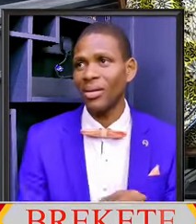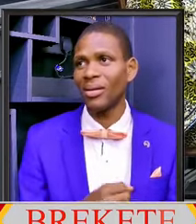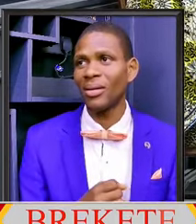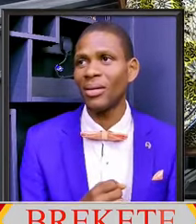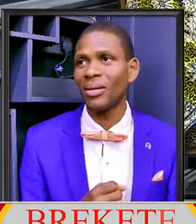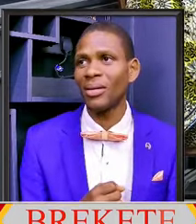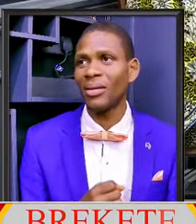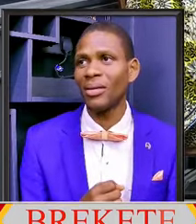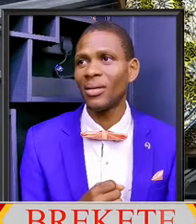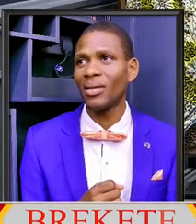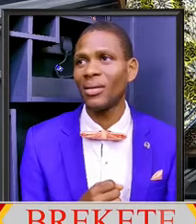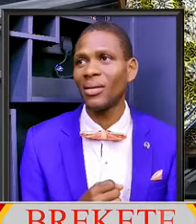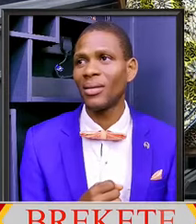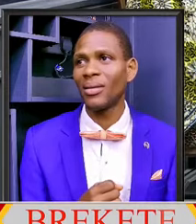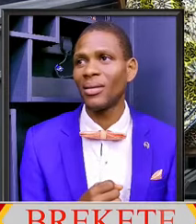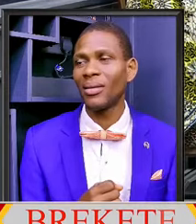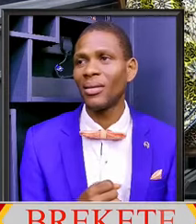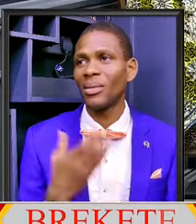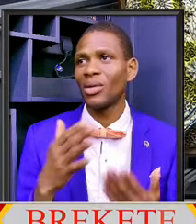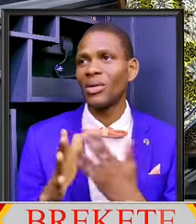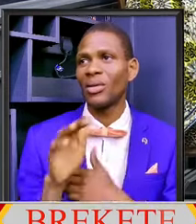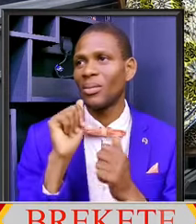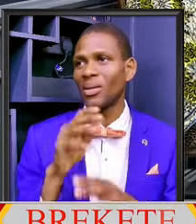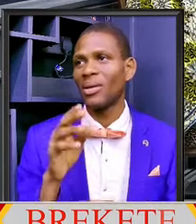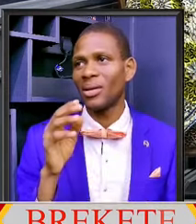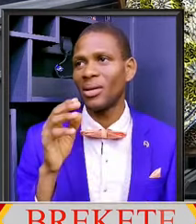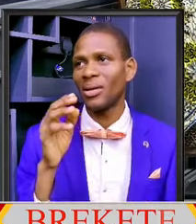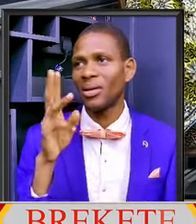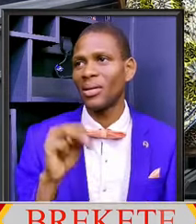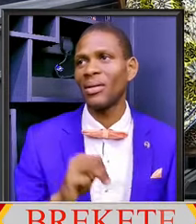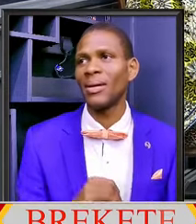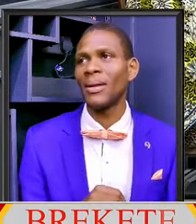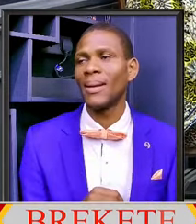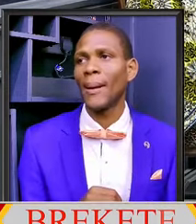other may God bless them. Amen.